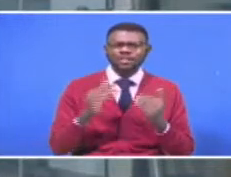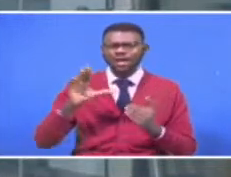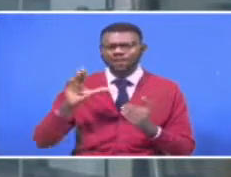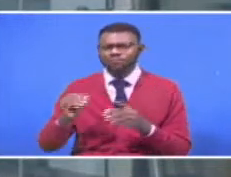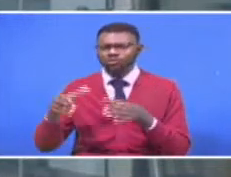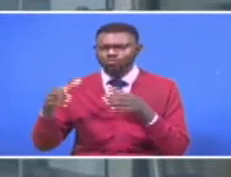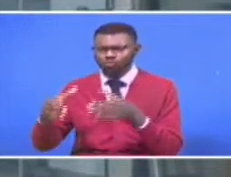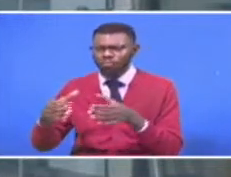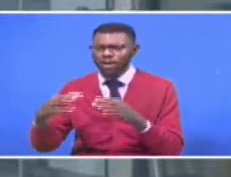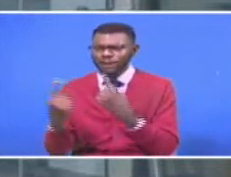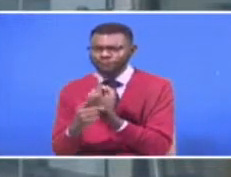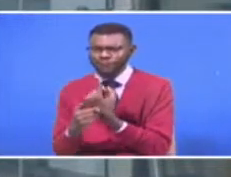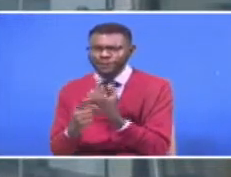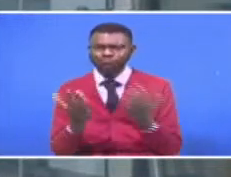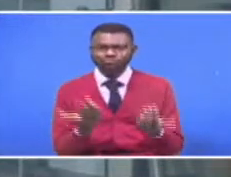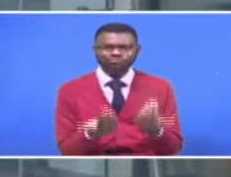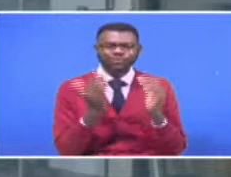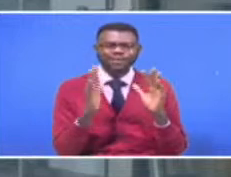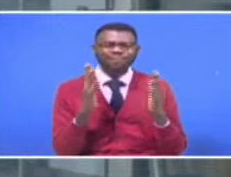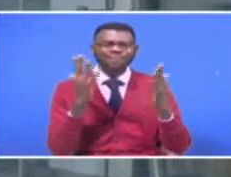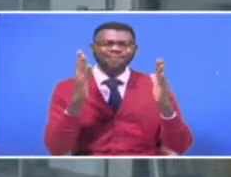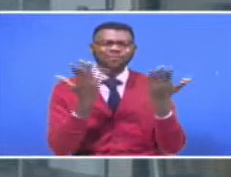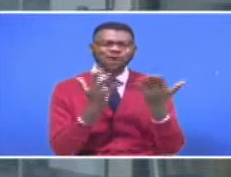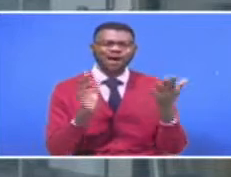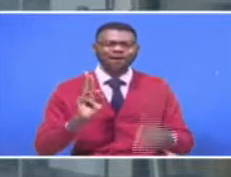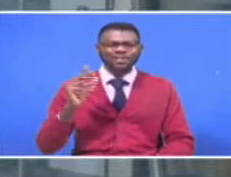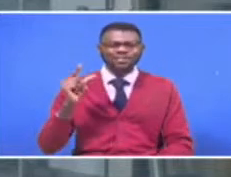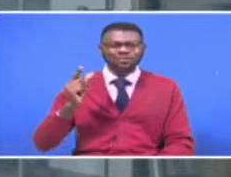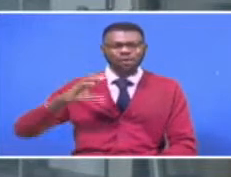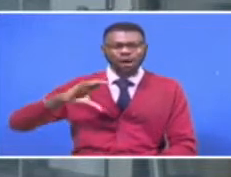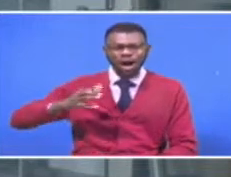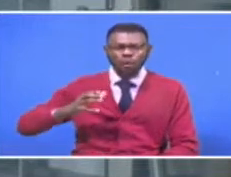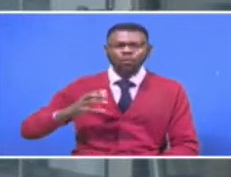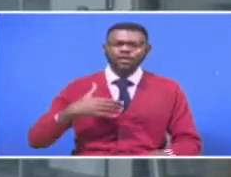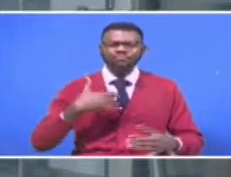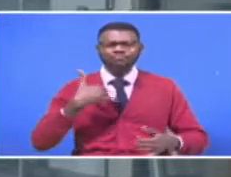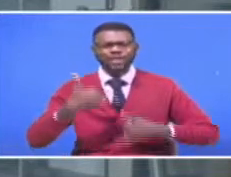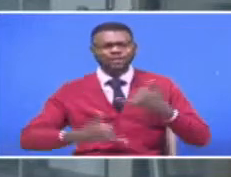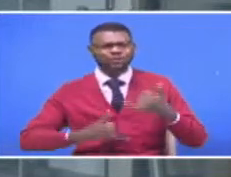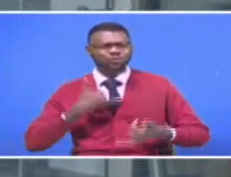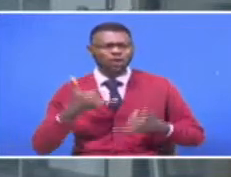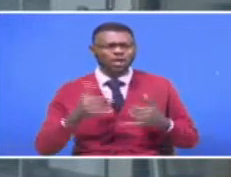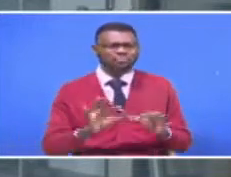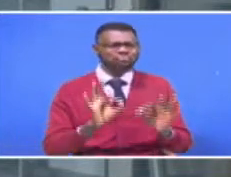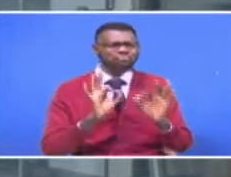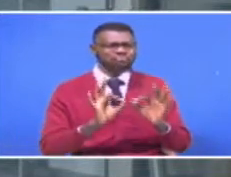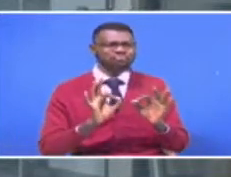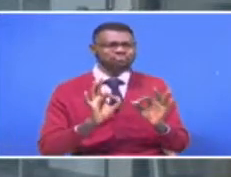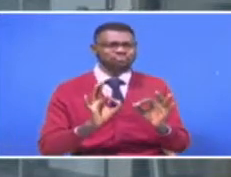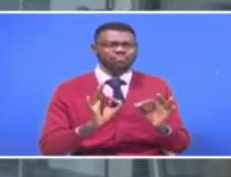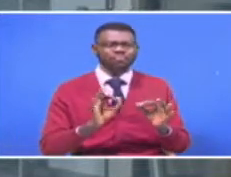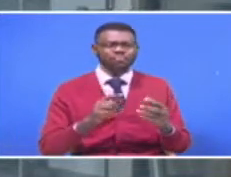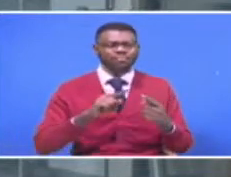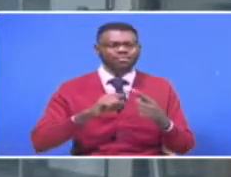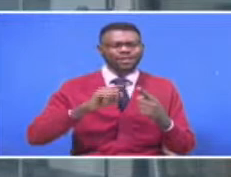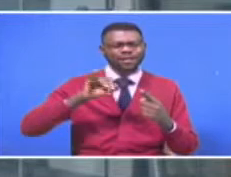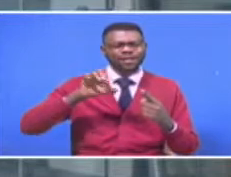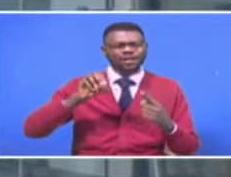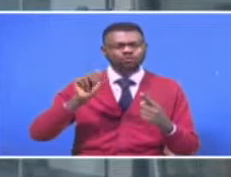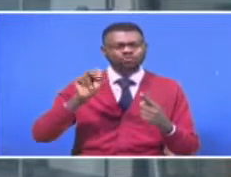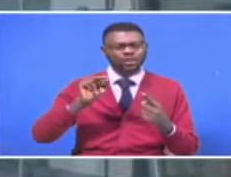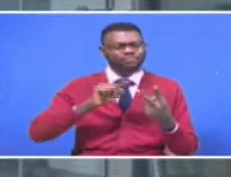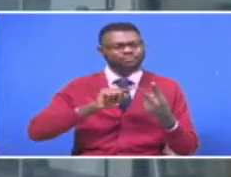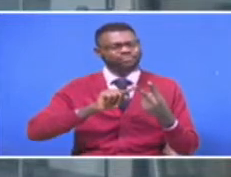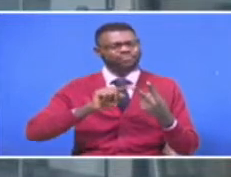twins commemorated this day in Uasin Gishu County in pomp and color. Amongst them is Jolene Chepto and Jocelyn